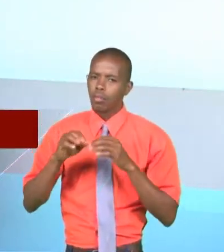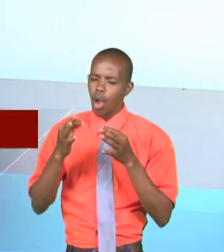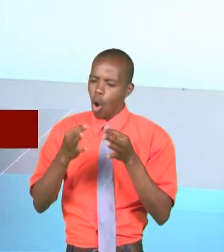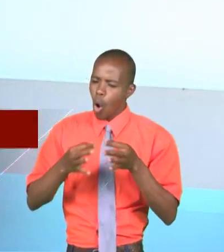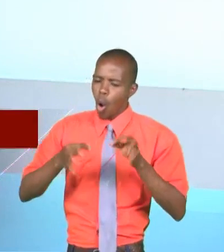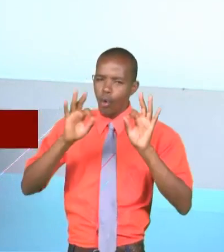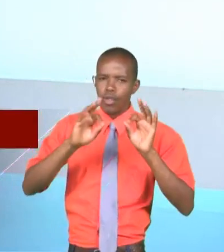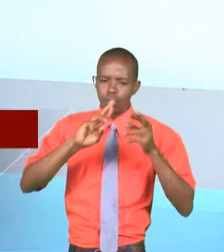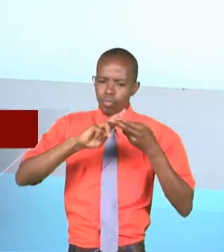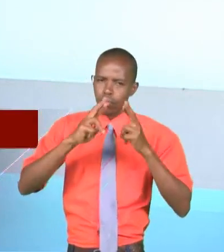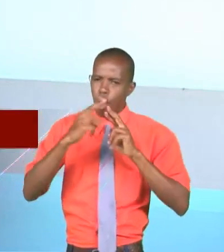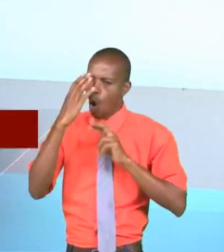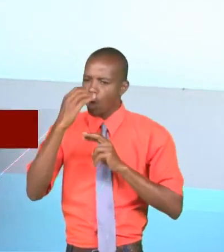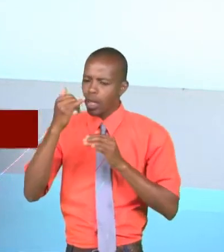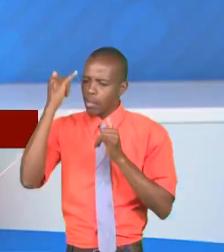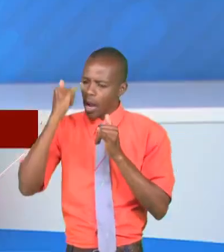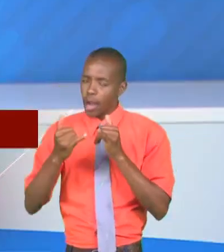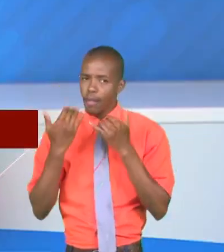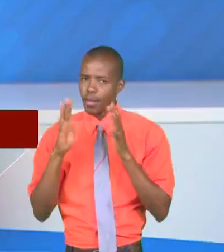your relationship with ODM is over?